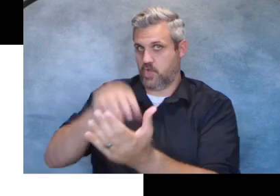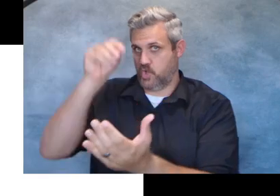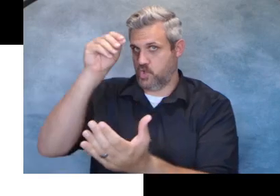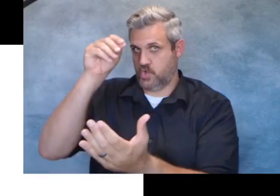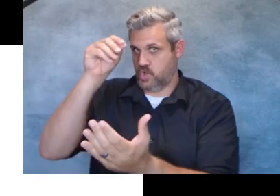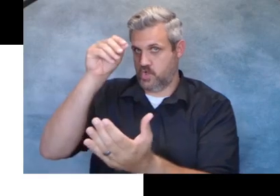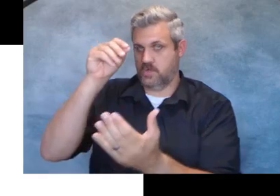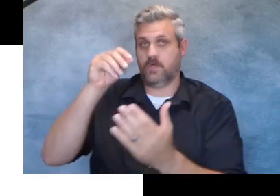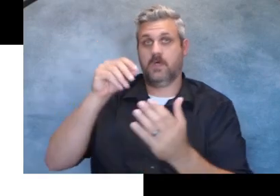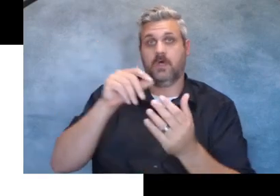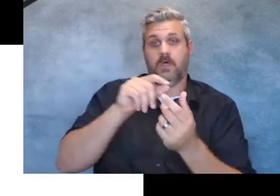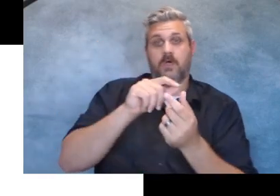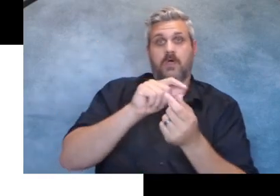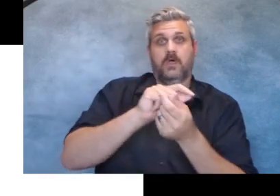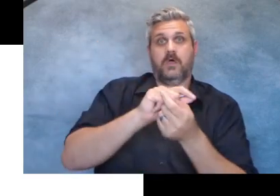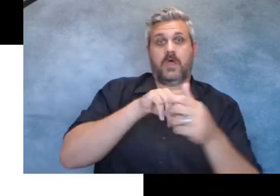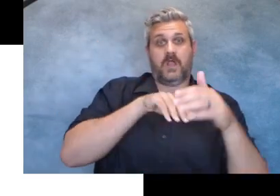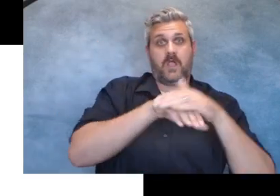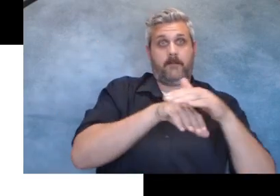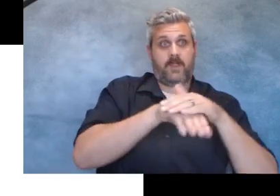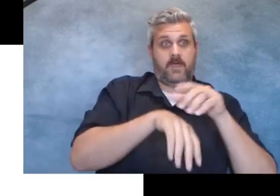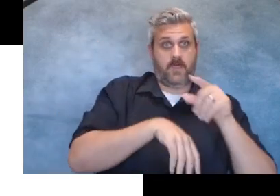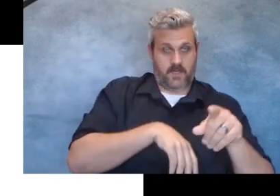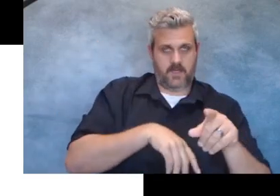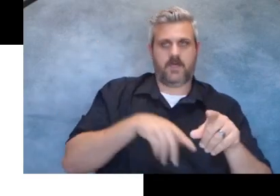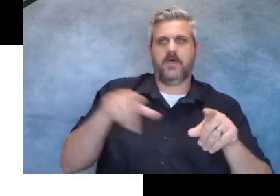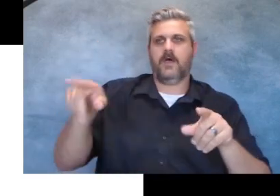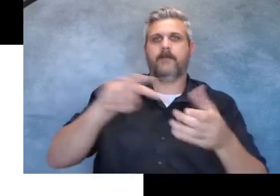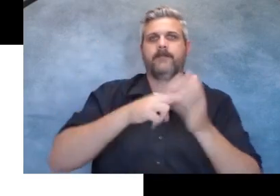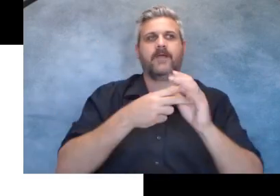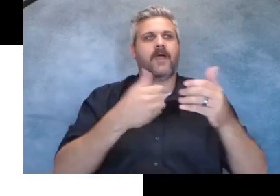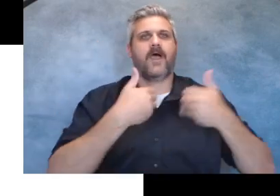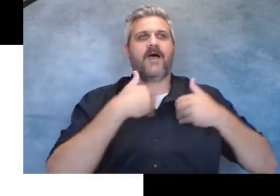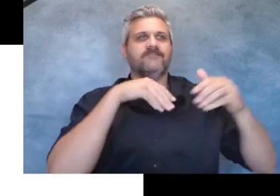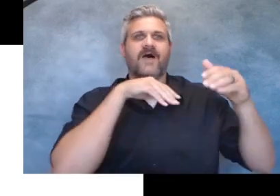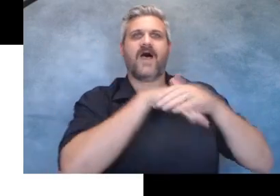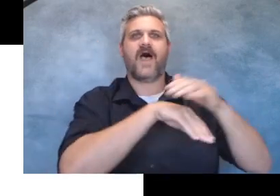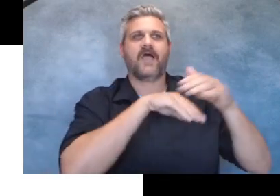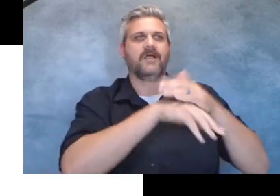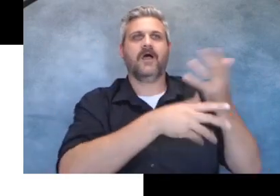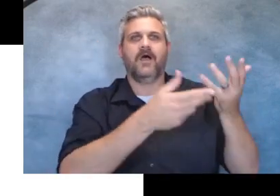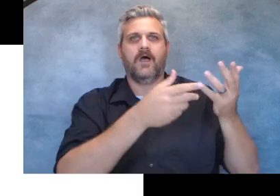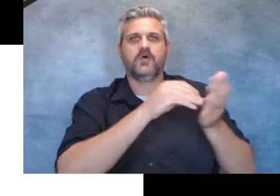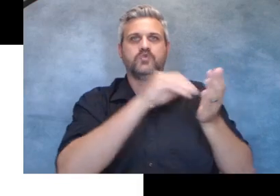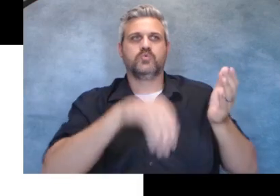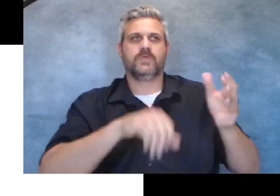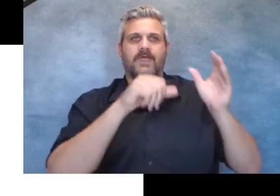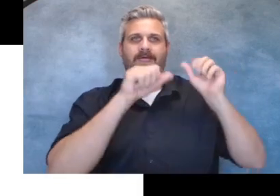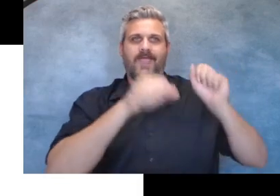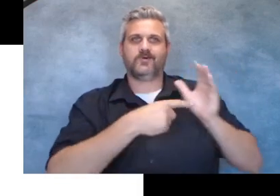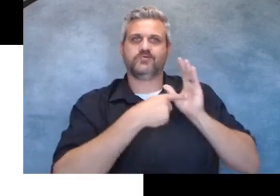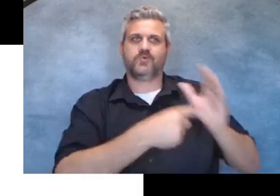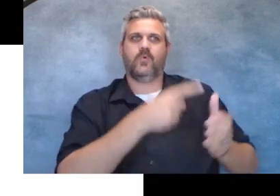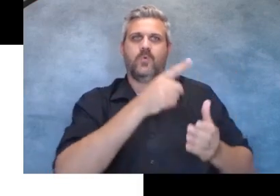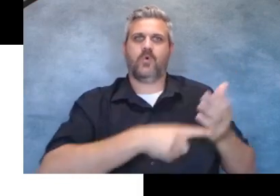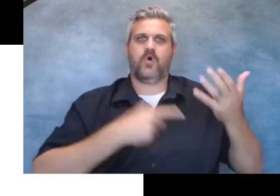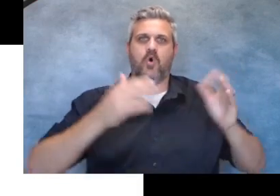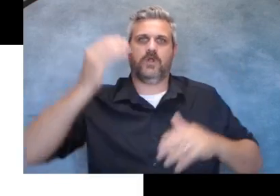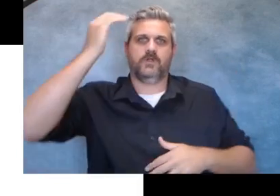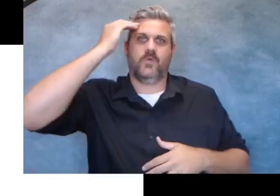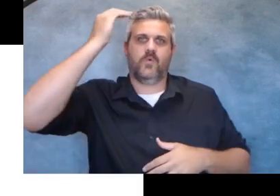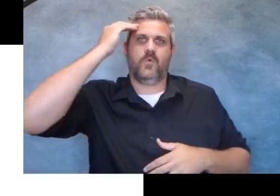learn. An accommodation makes learning accessible to the student and allows the student to demonstrate what he or she